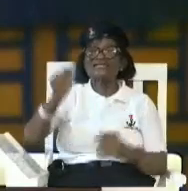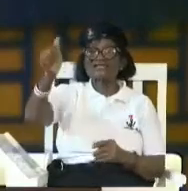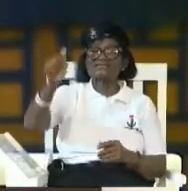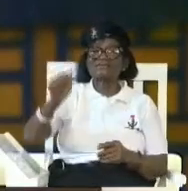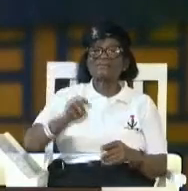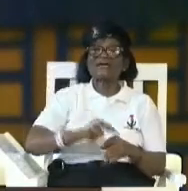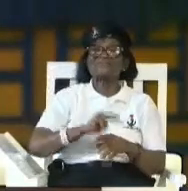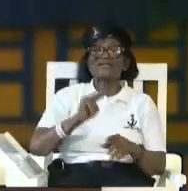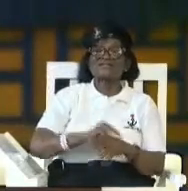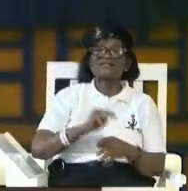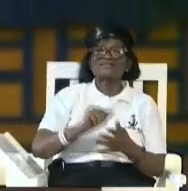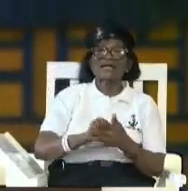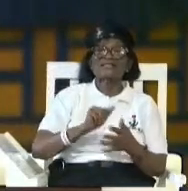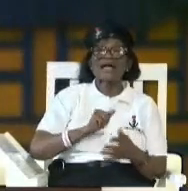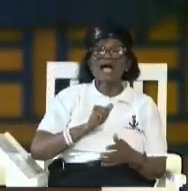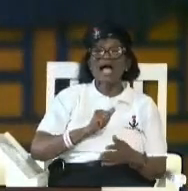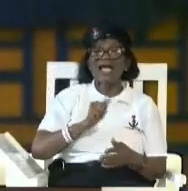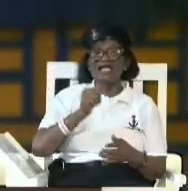But he was a tough man.